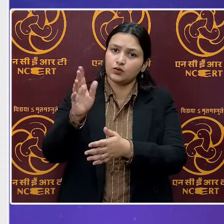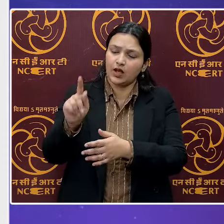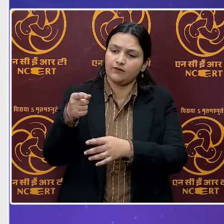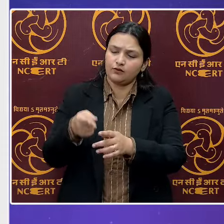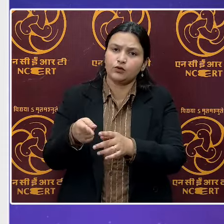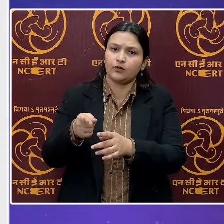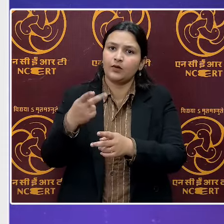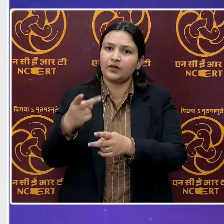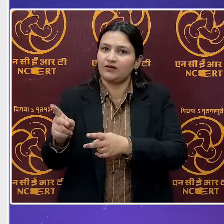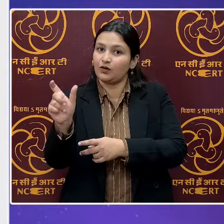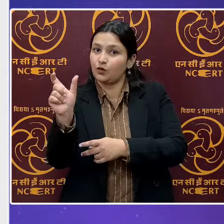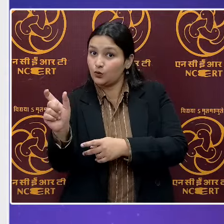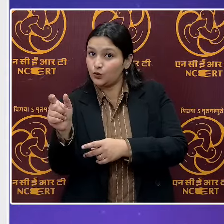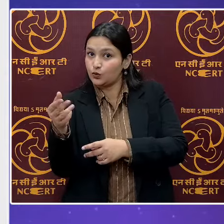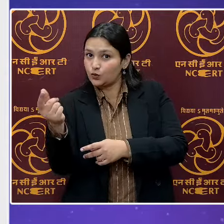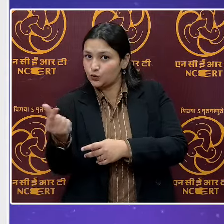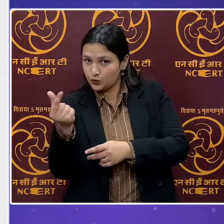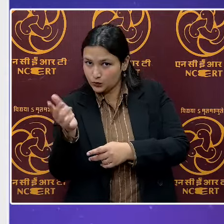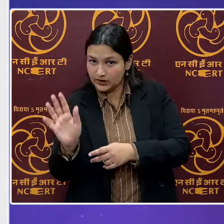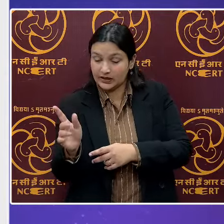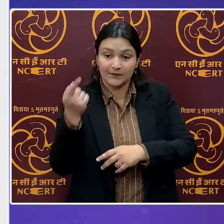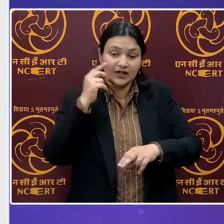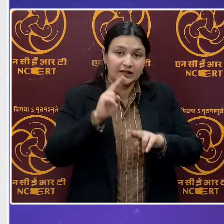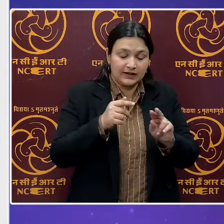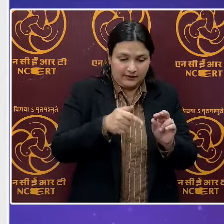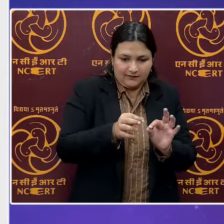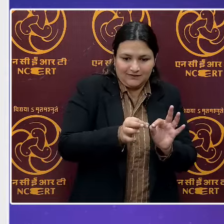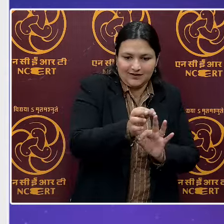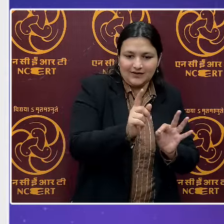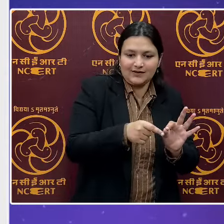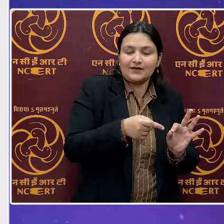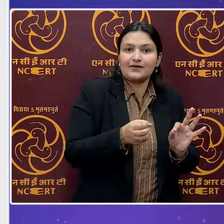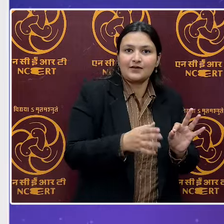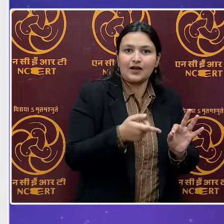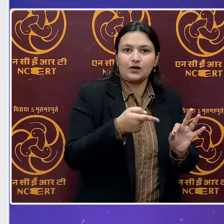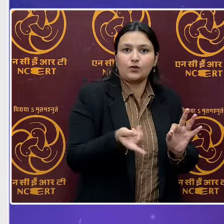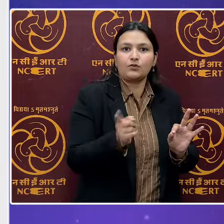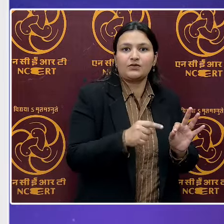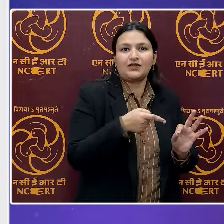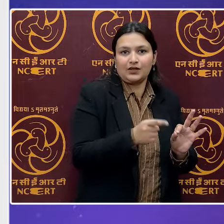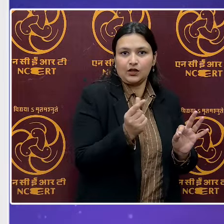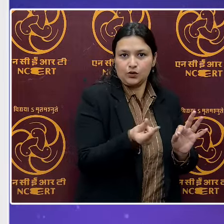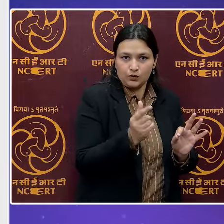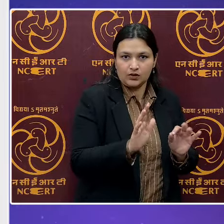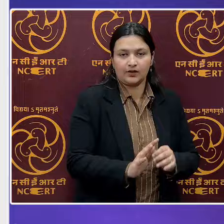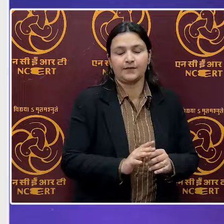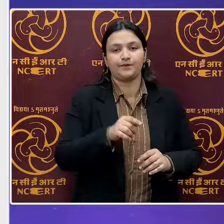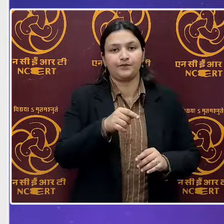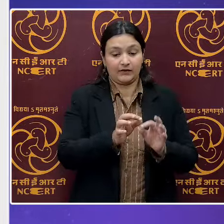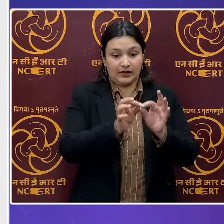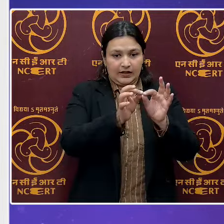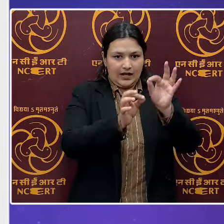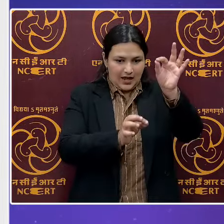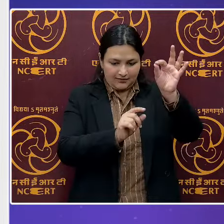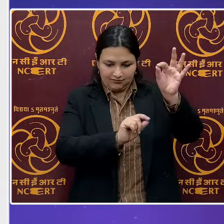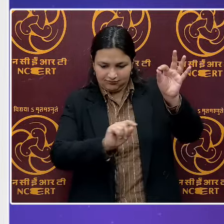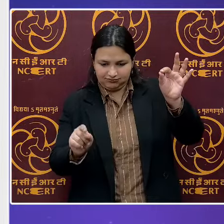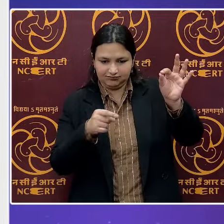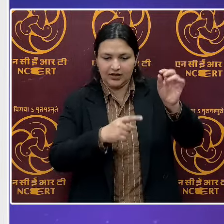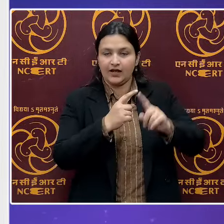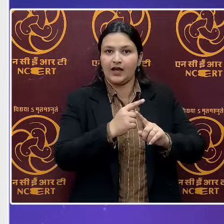starts oscillating from mean position, we will take A sine omega t. Here, x and y represents